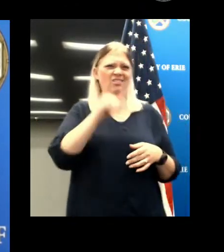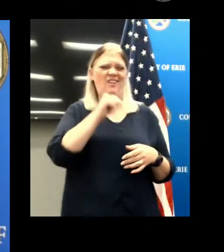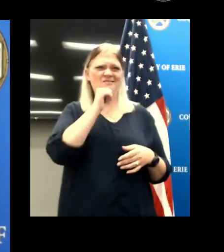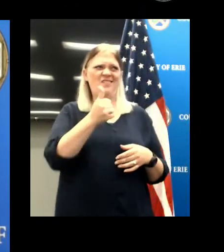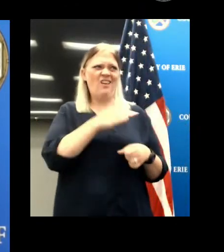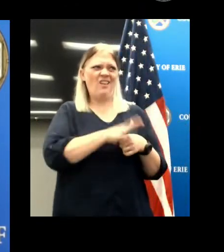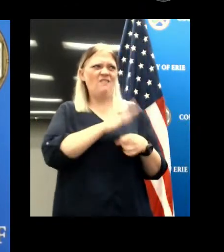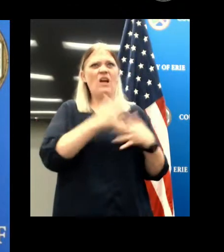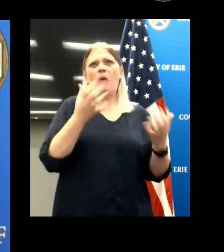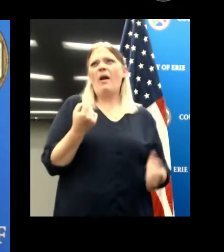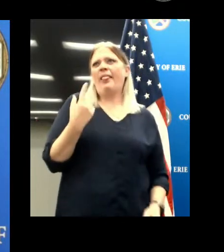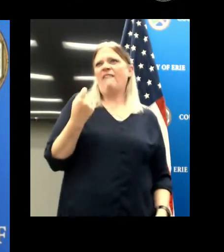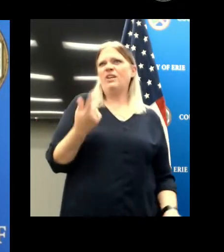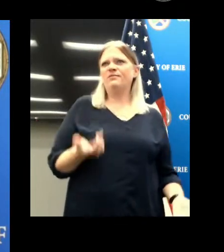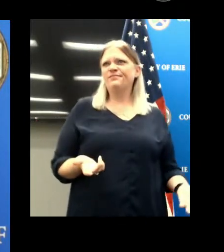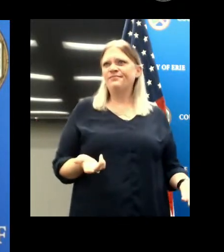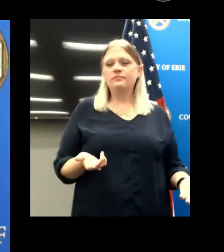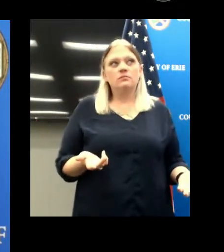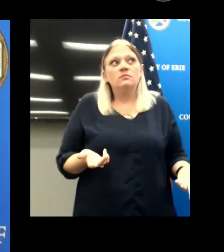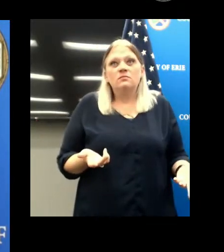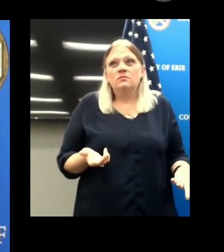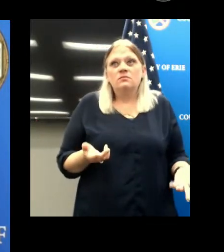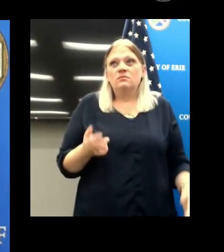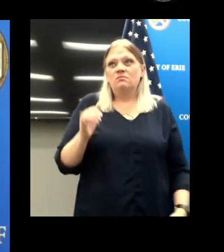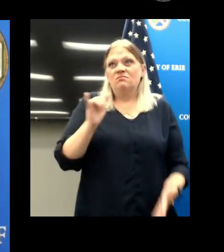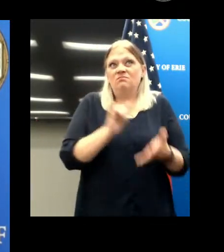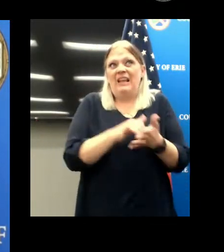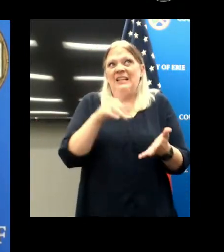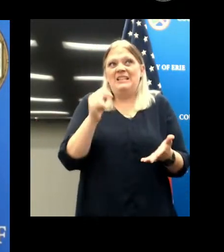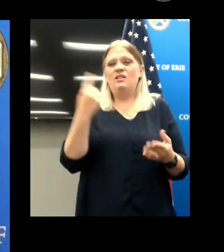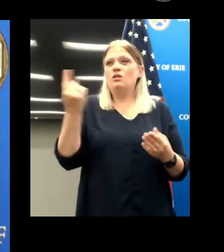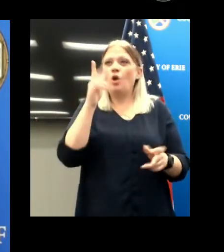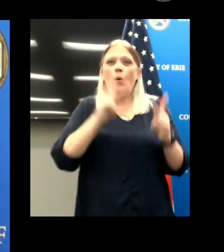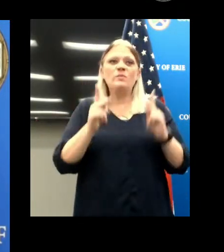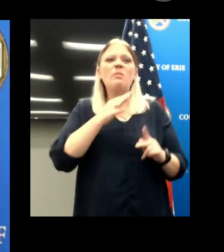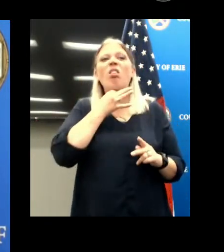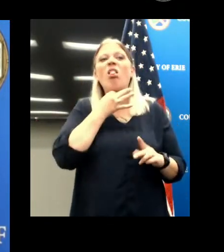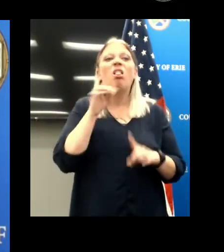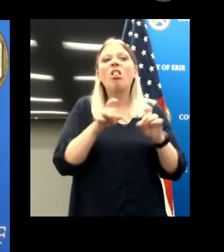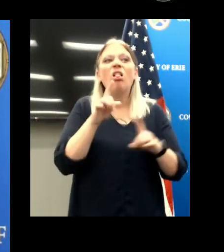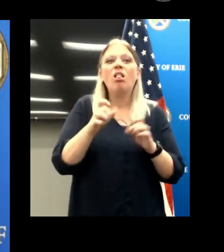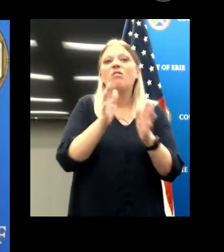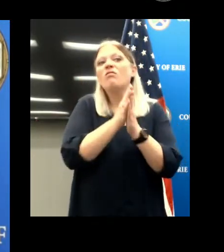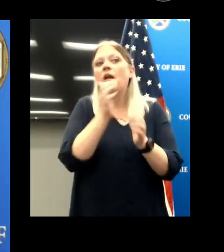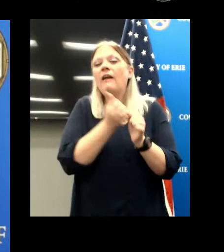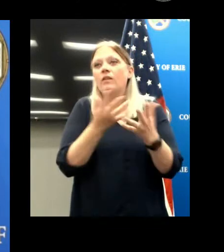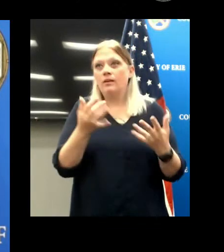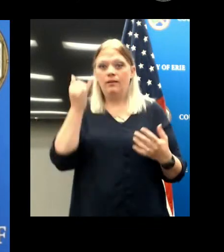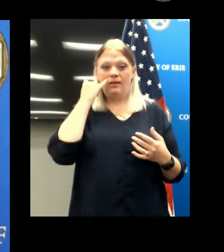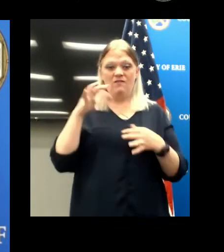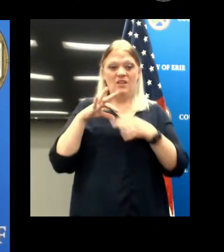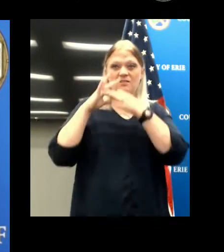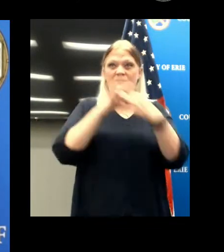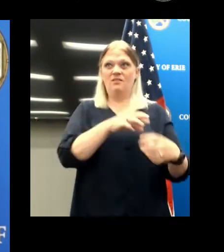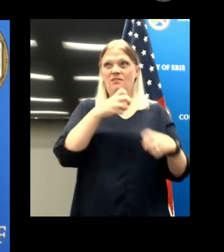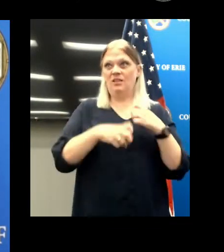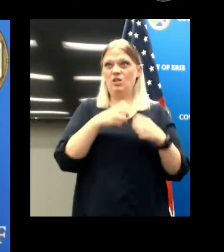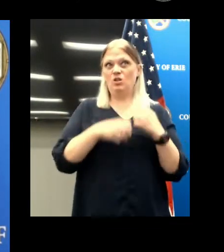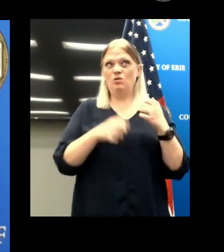want 11. It's just how it goes. There's always going to be people questioning. And when it comes to issues associated with